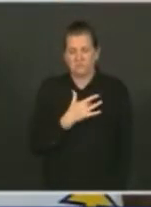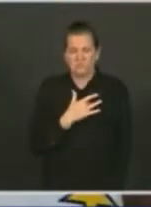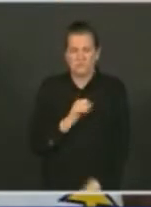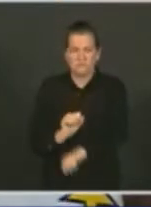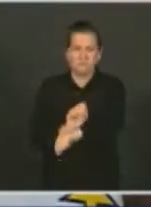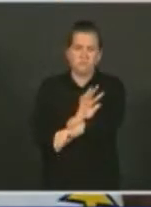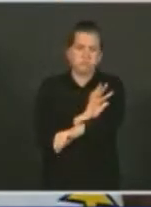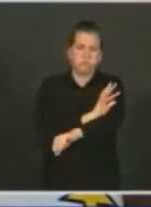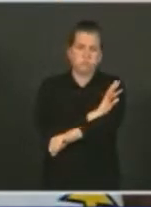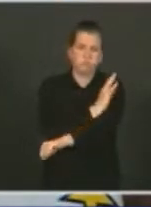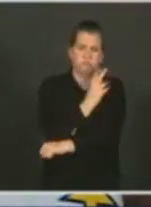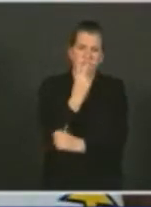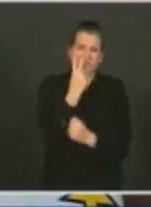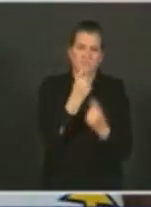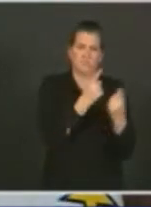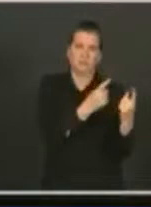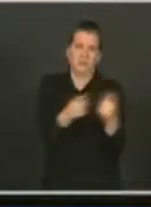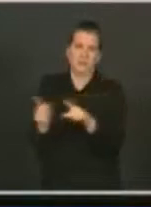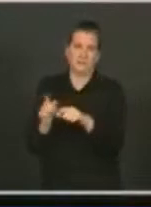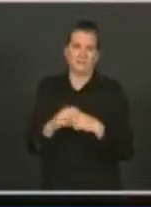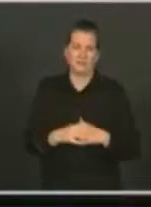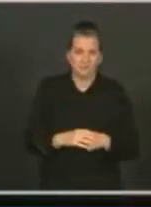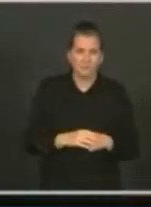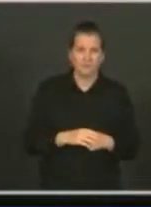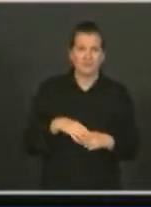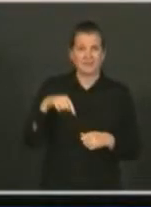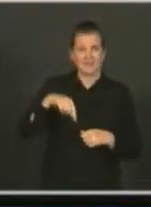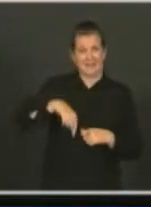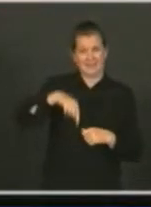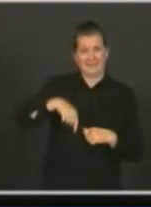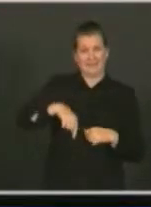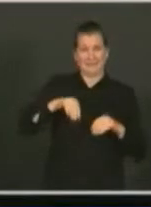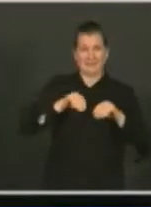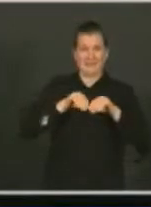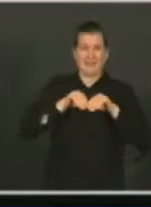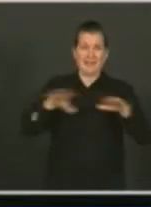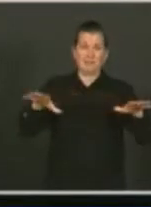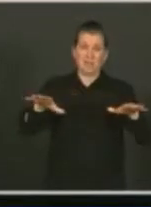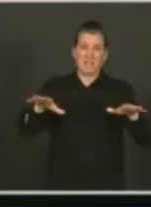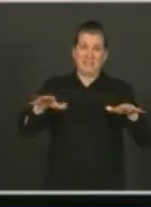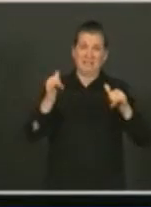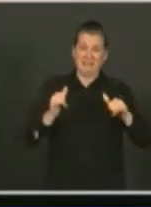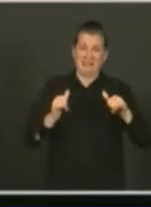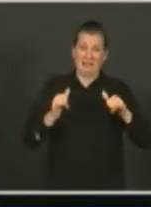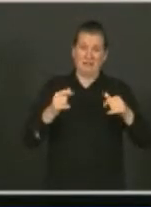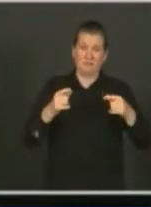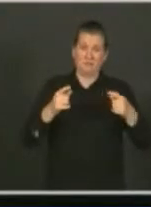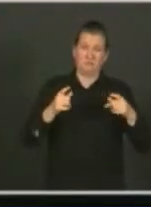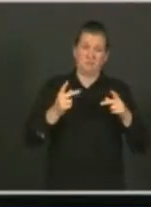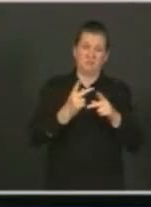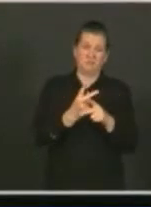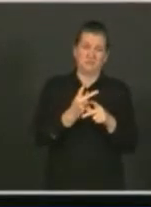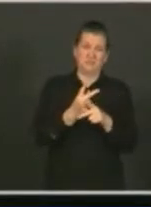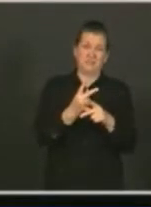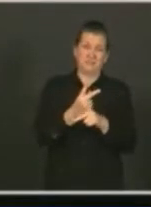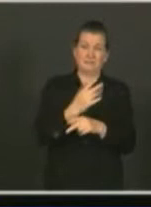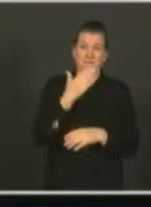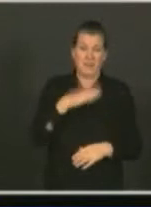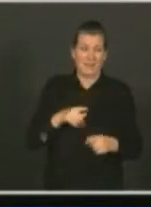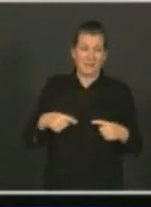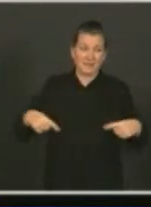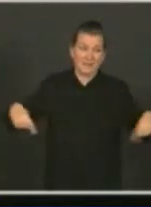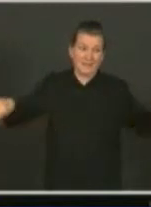The surge is coming at a rough time. I was just chatting with the physicians earlier. Not only are staffs tired because they've been working